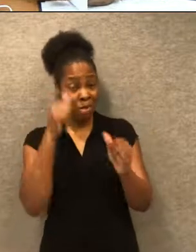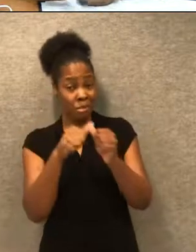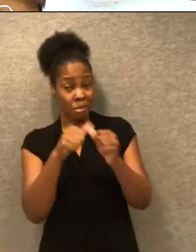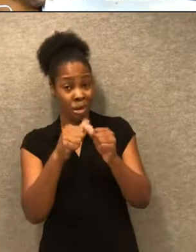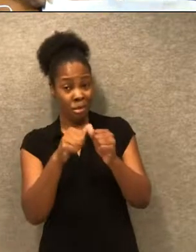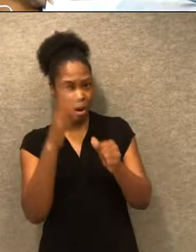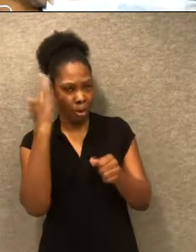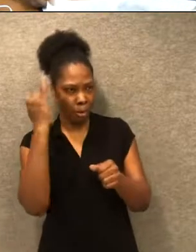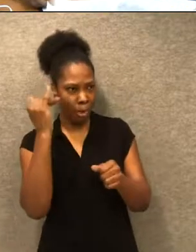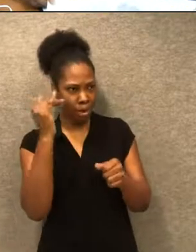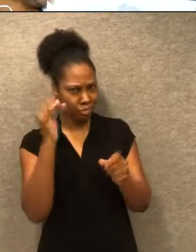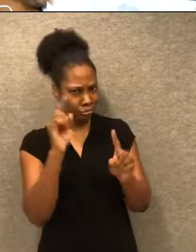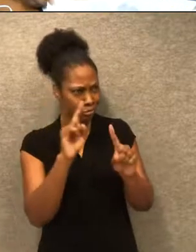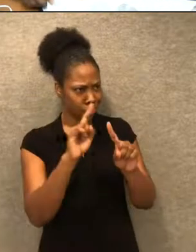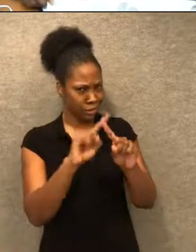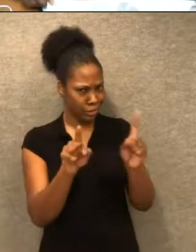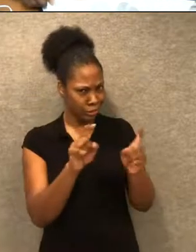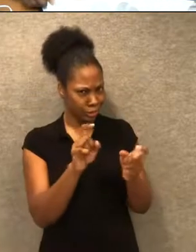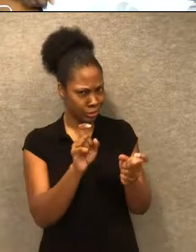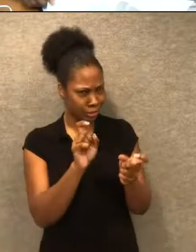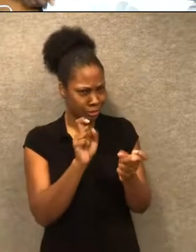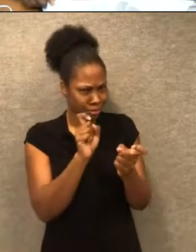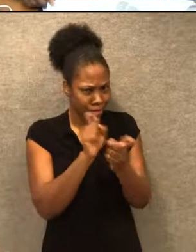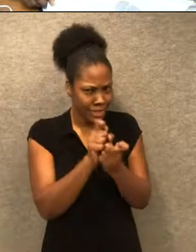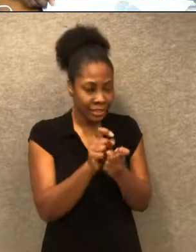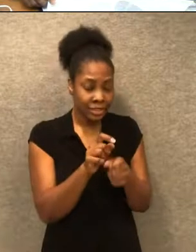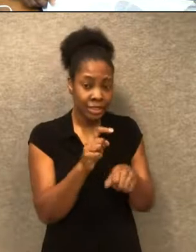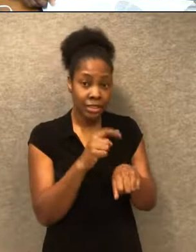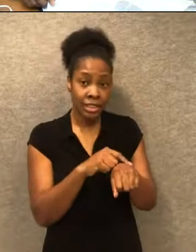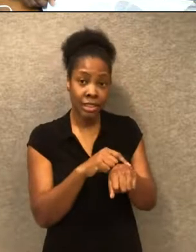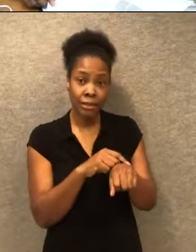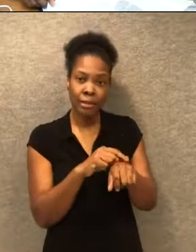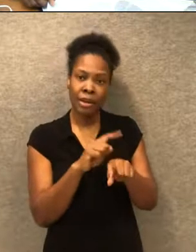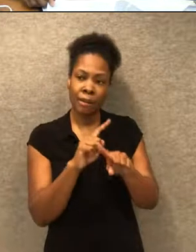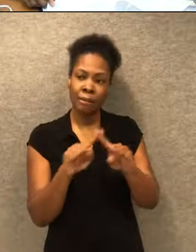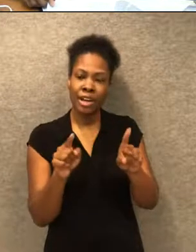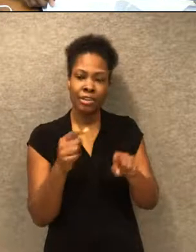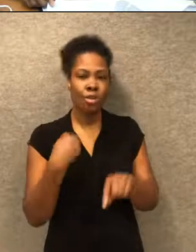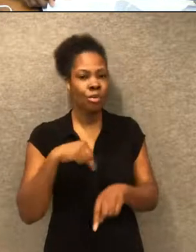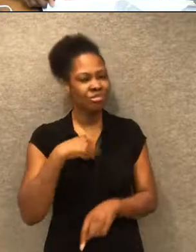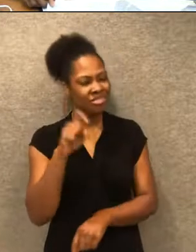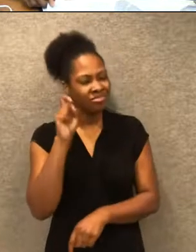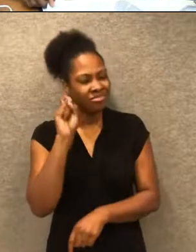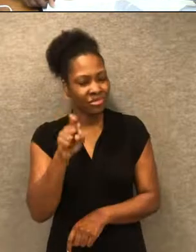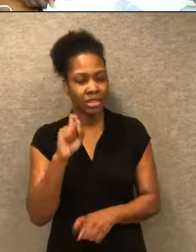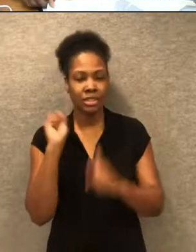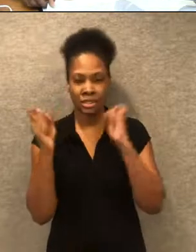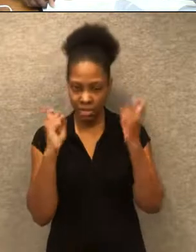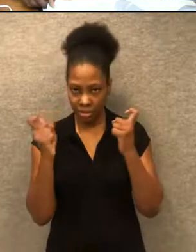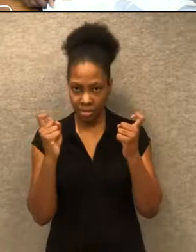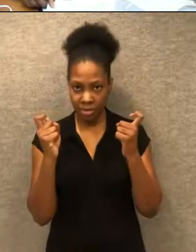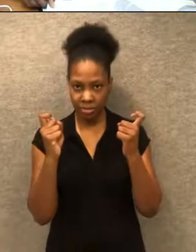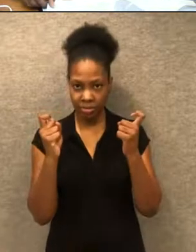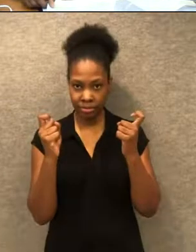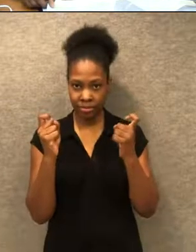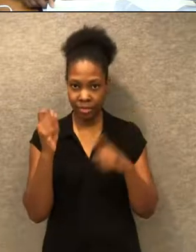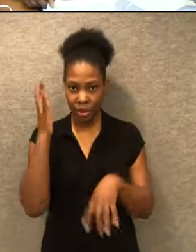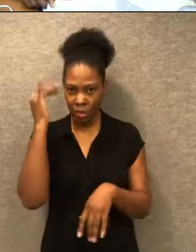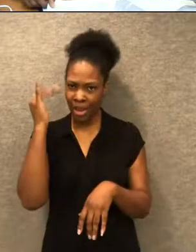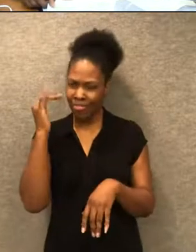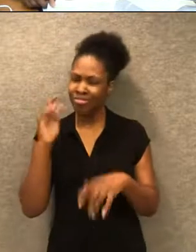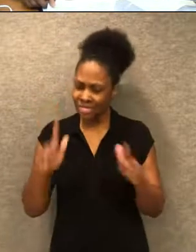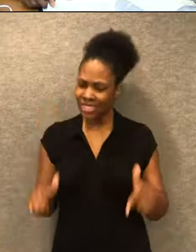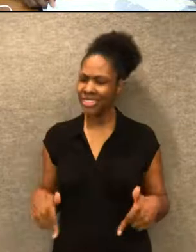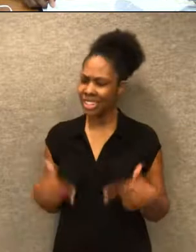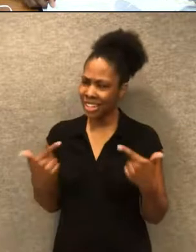such a unique environment we're in, but I think that it's really, we are obligated to celebrate them because this is still life, and I think part